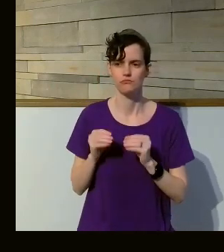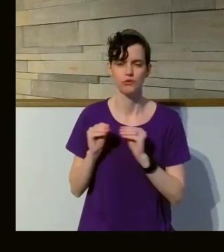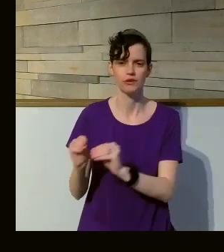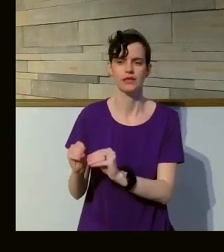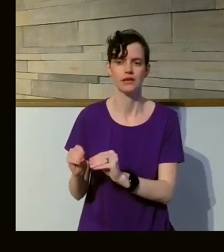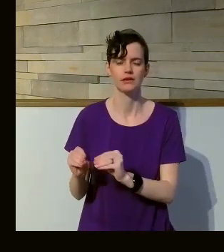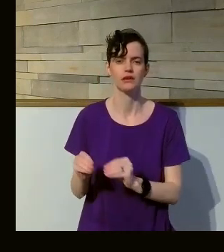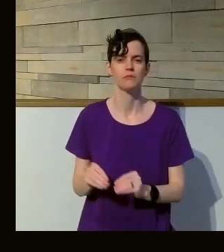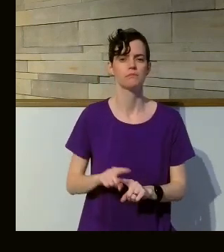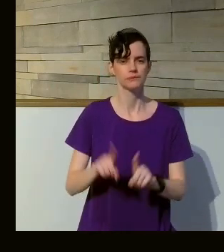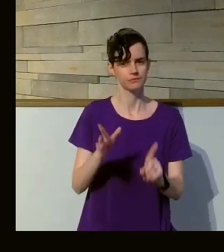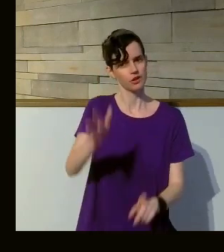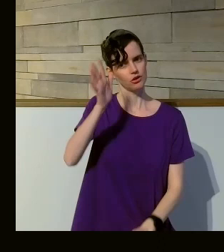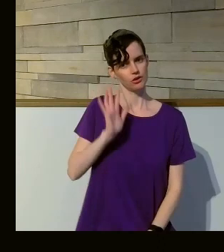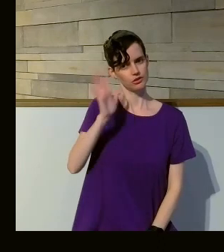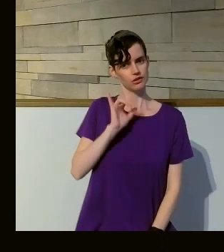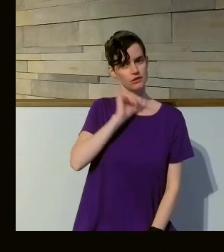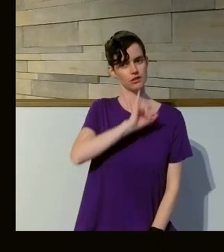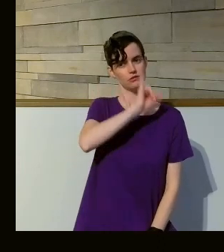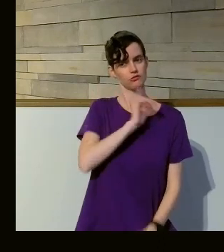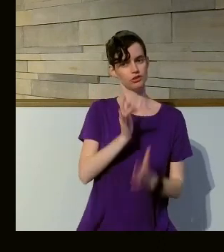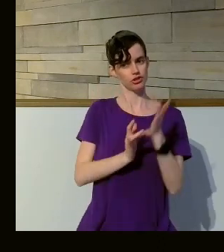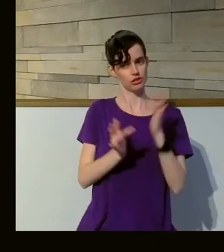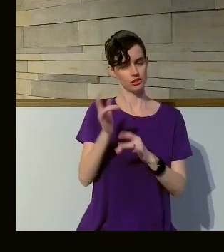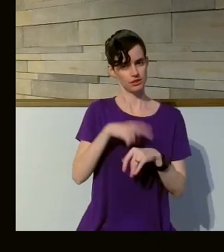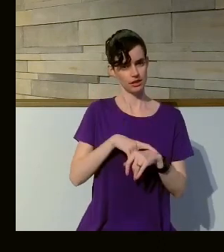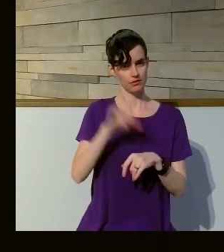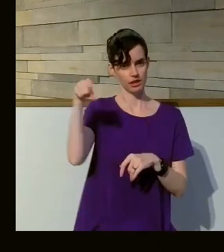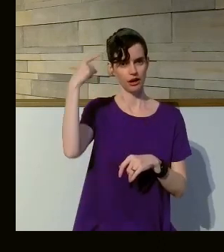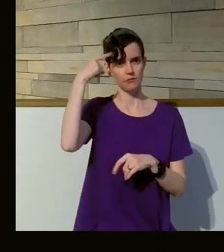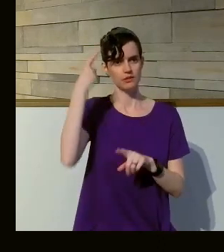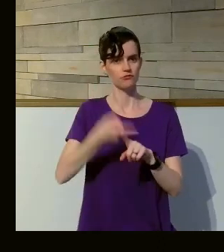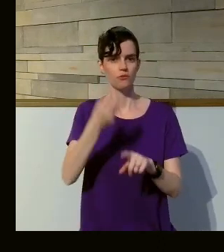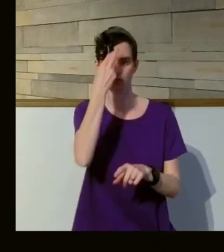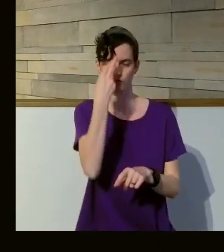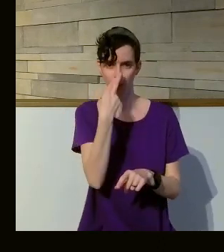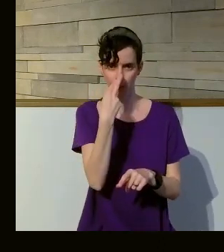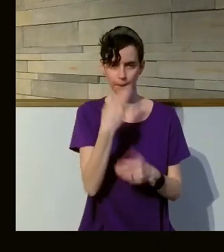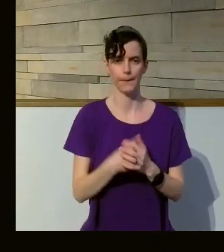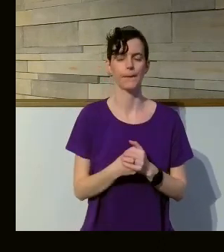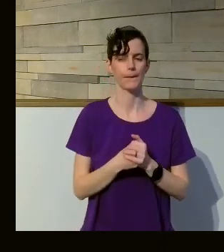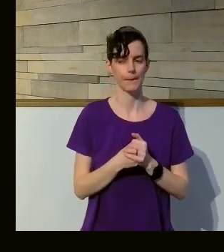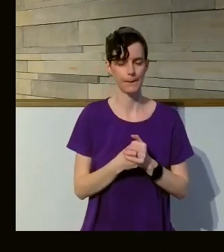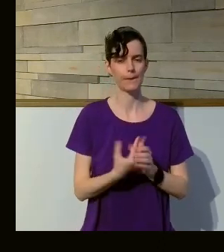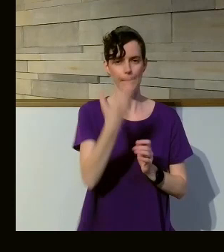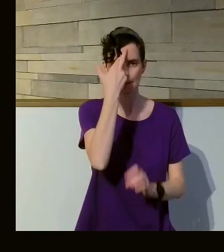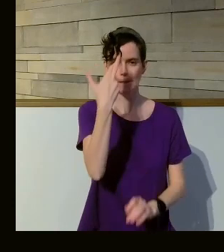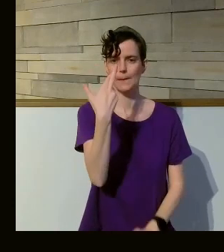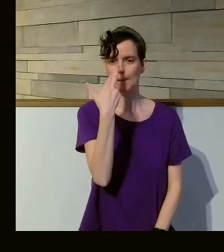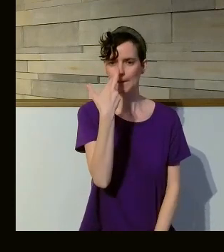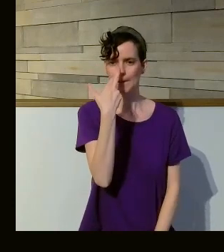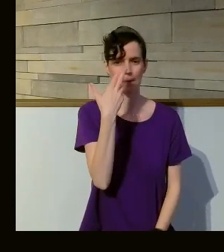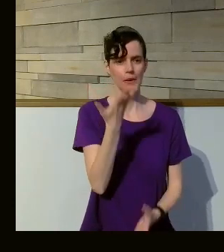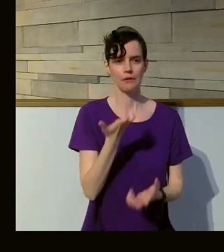Folks, in the ancient times, in Israel, in Jesus' day, the government was from Rome. In Rome, they